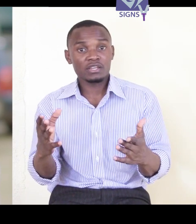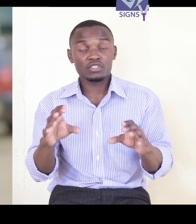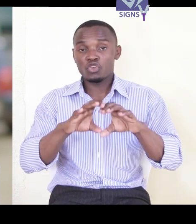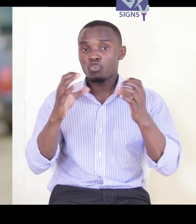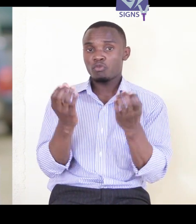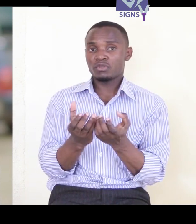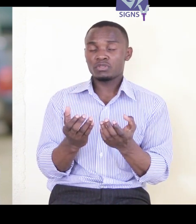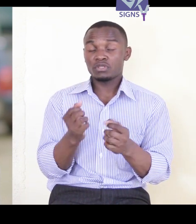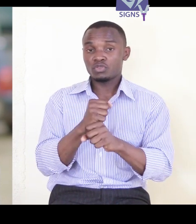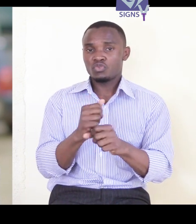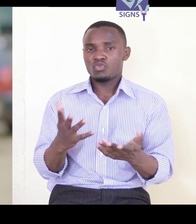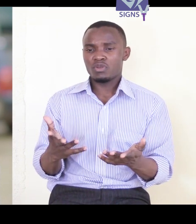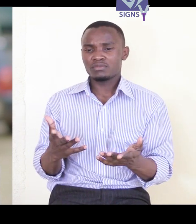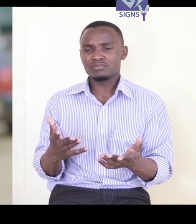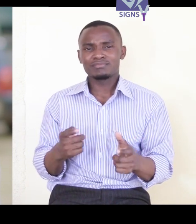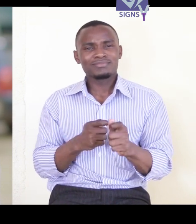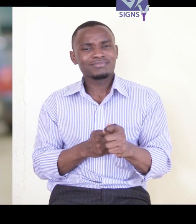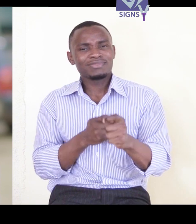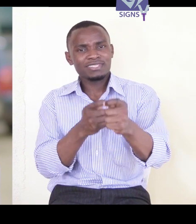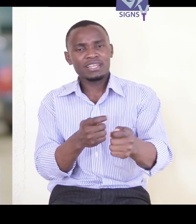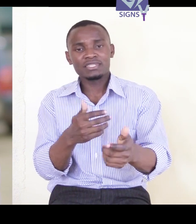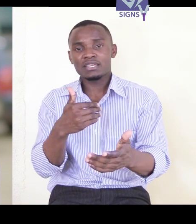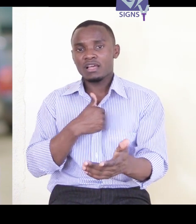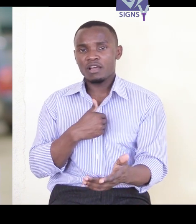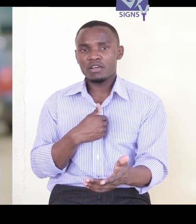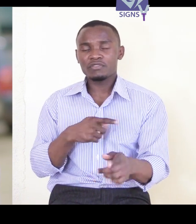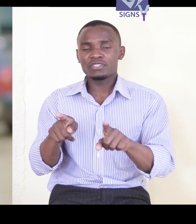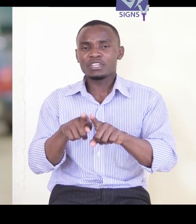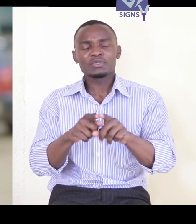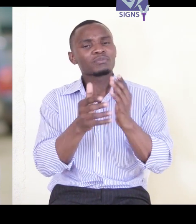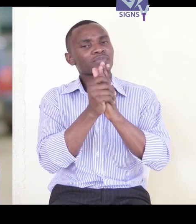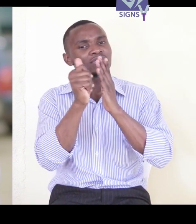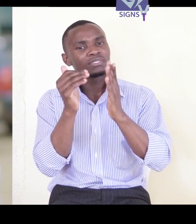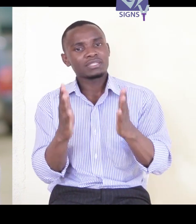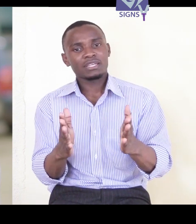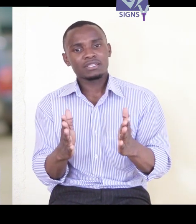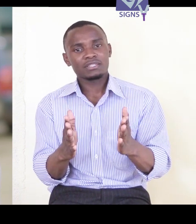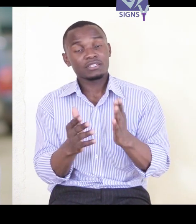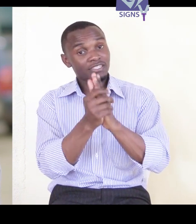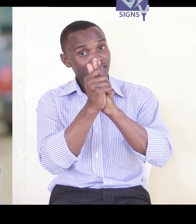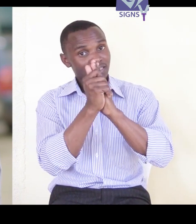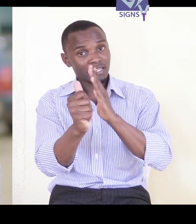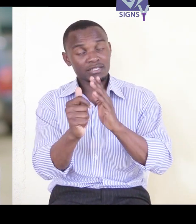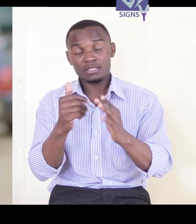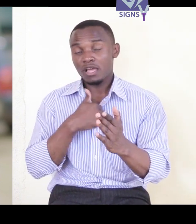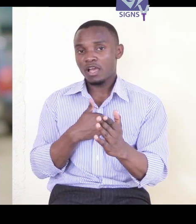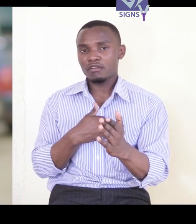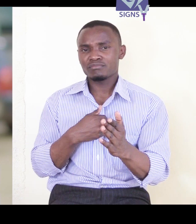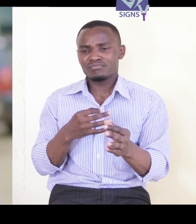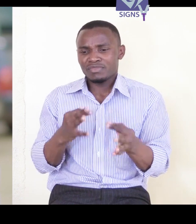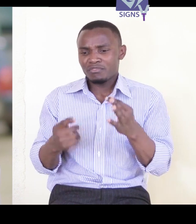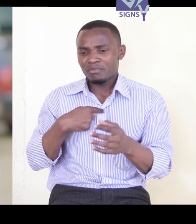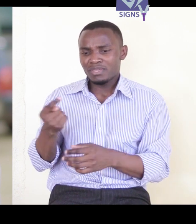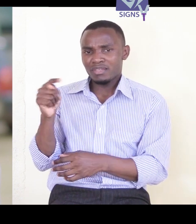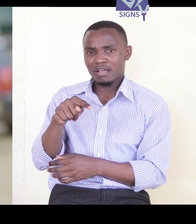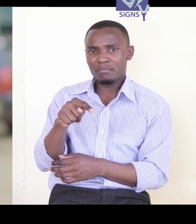we encourage the community that we have our talents, we have our skills. What we need is opportunity. If I come looking for a